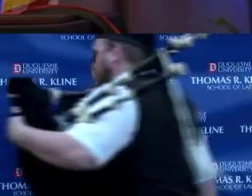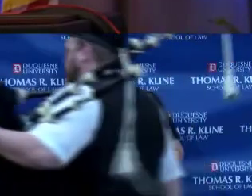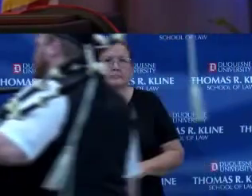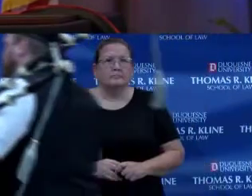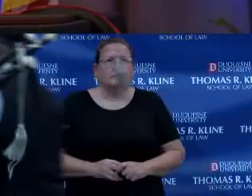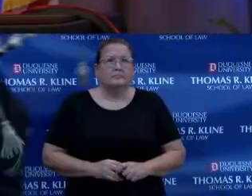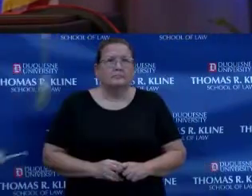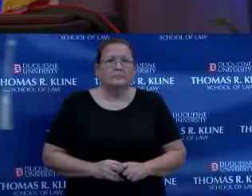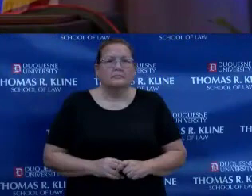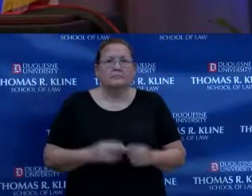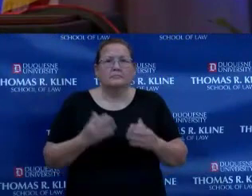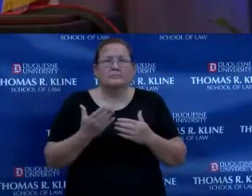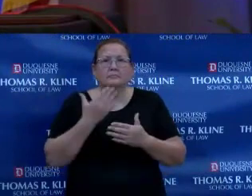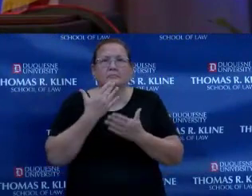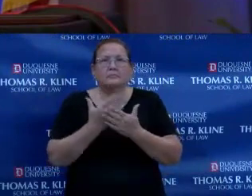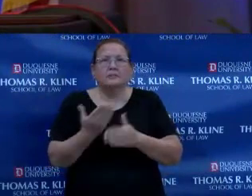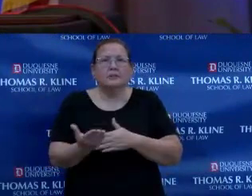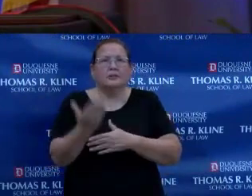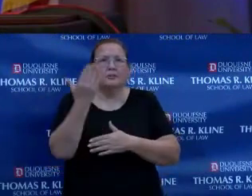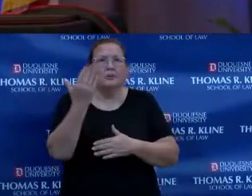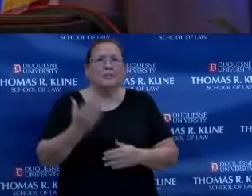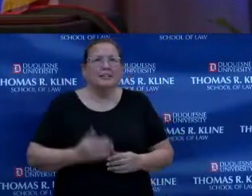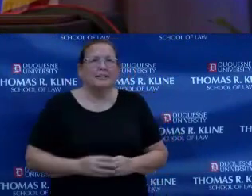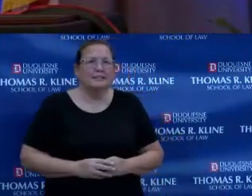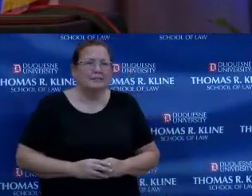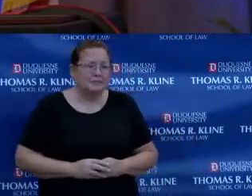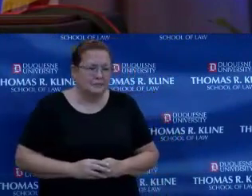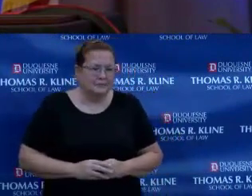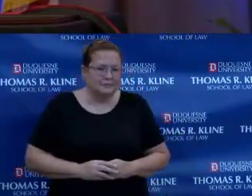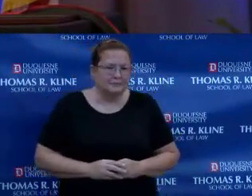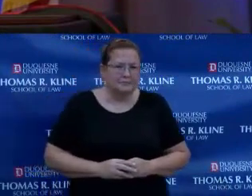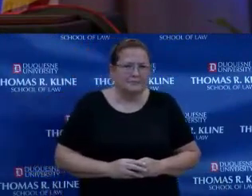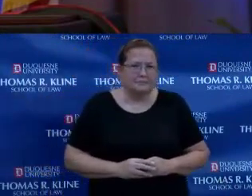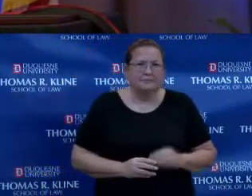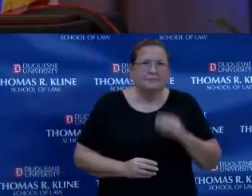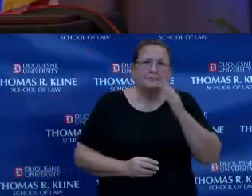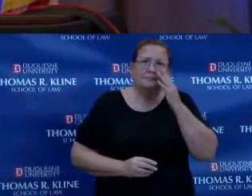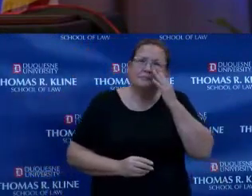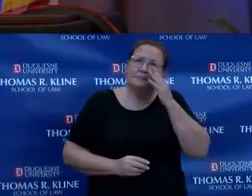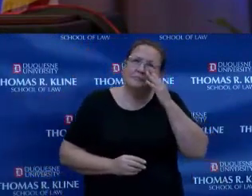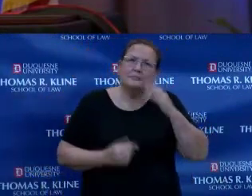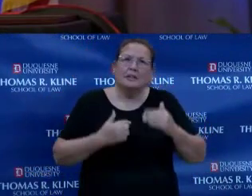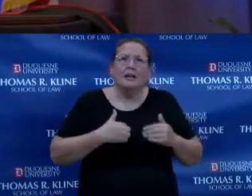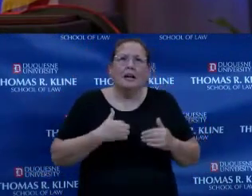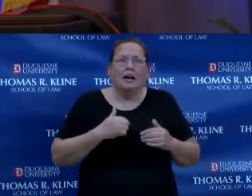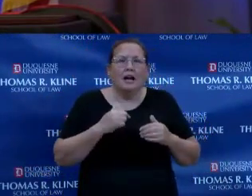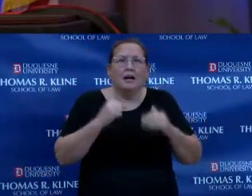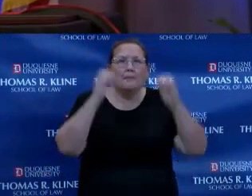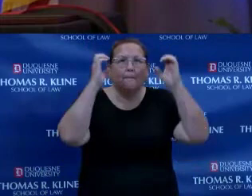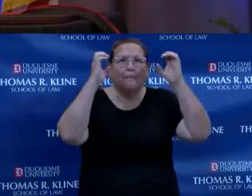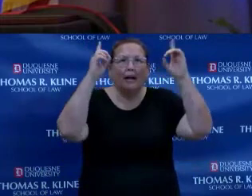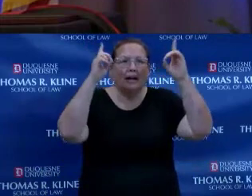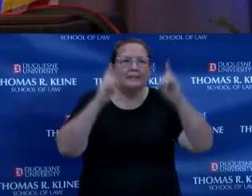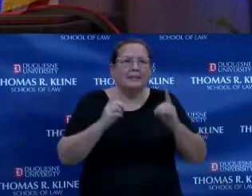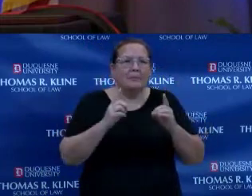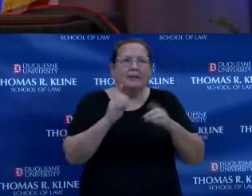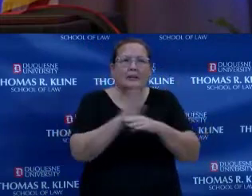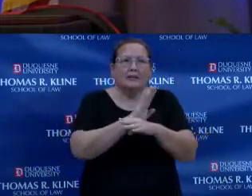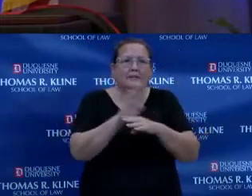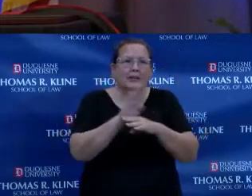Good morning. I am Anne Chavone. As Associate Dean for Academic Affairs at the School of